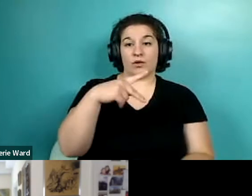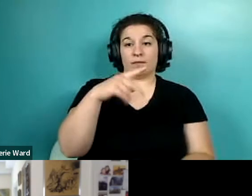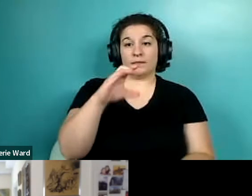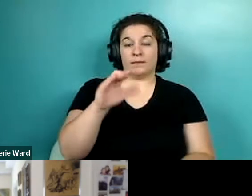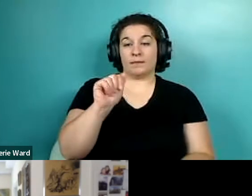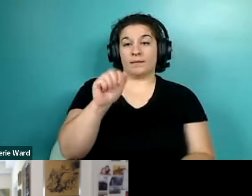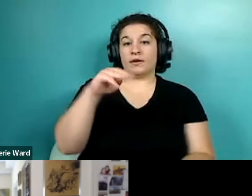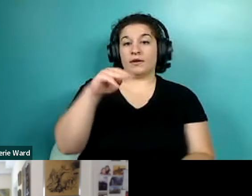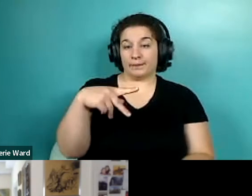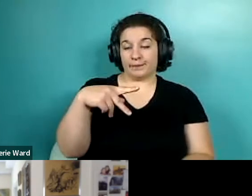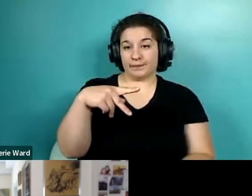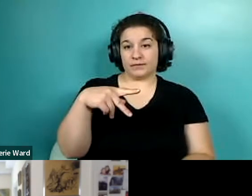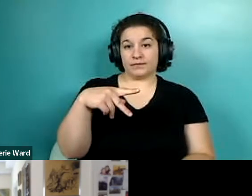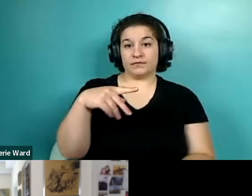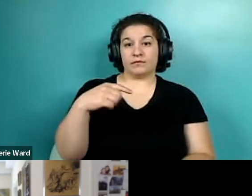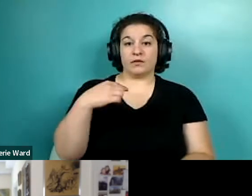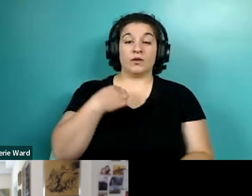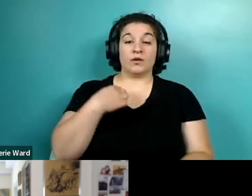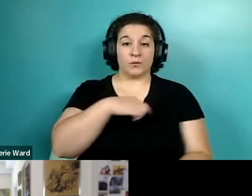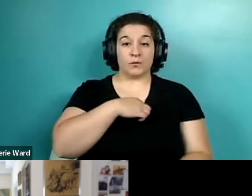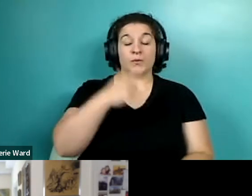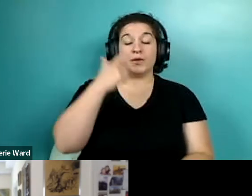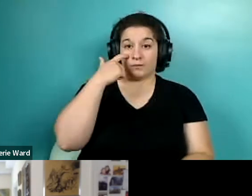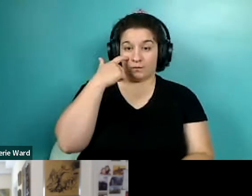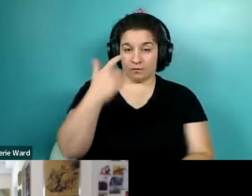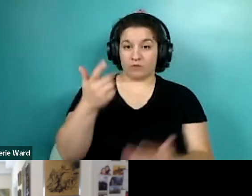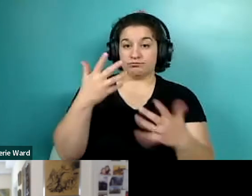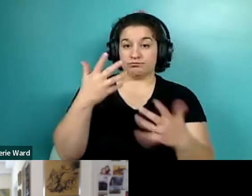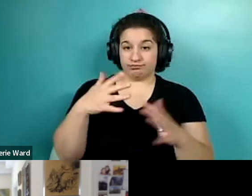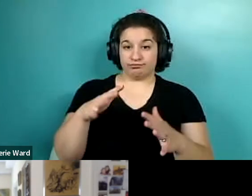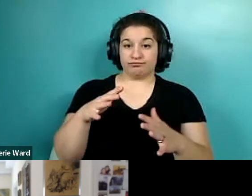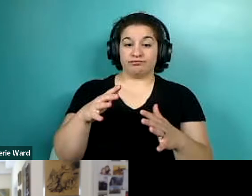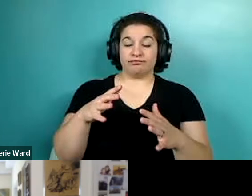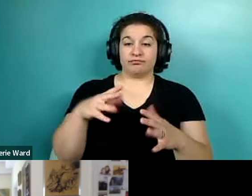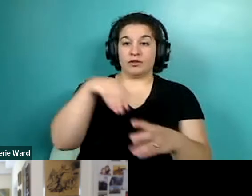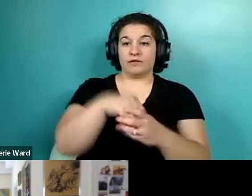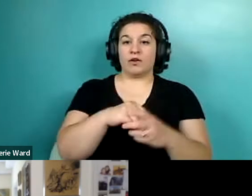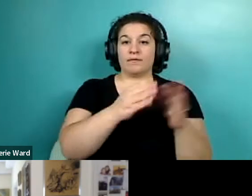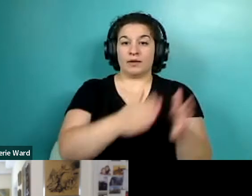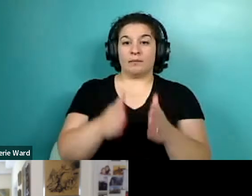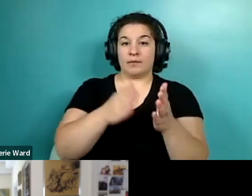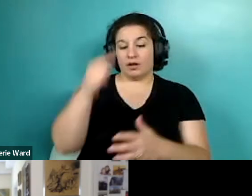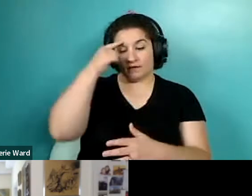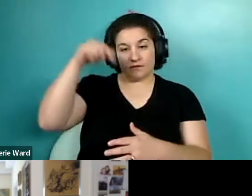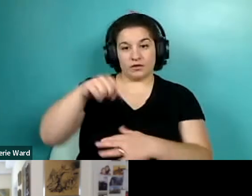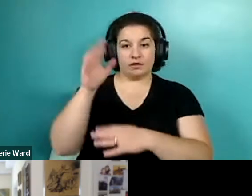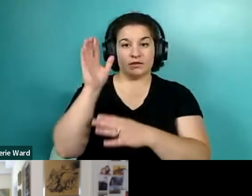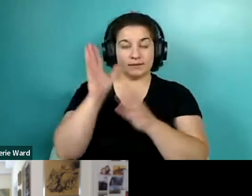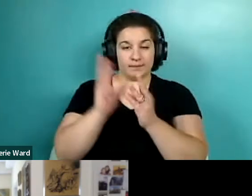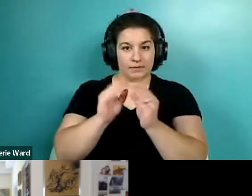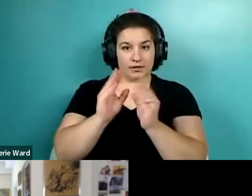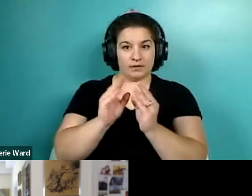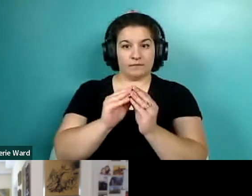We watched it as part of our planning for this symposium. and we learned that Camp Jeanette